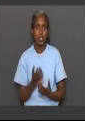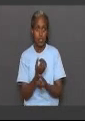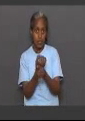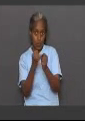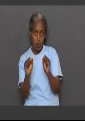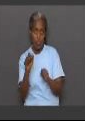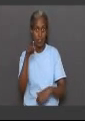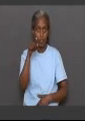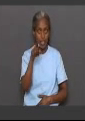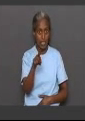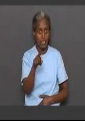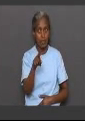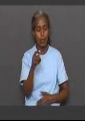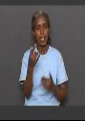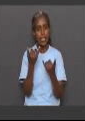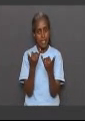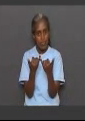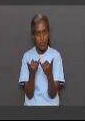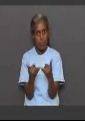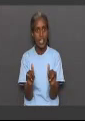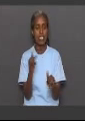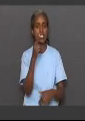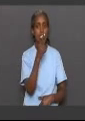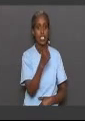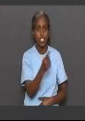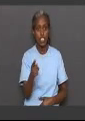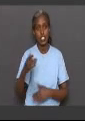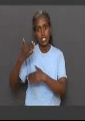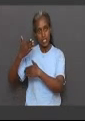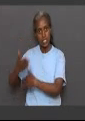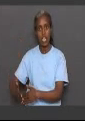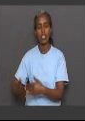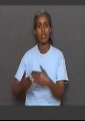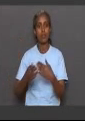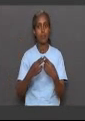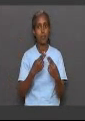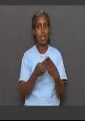Solving for x by dividing each side by